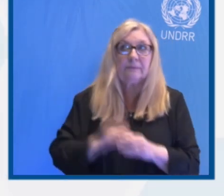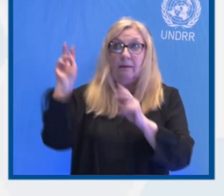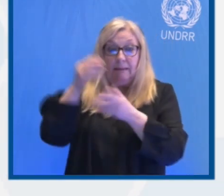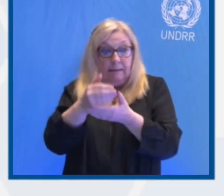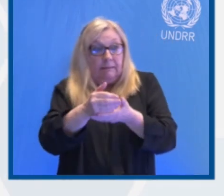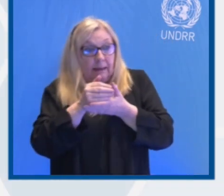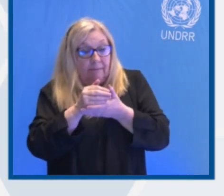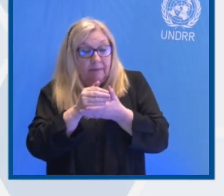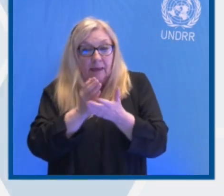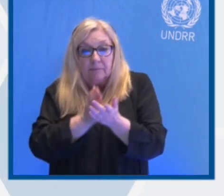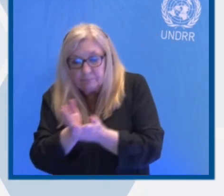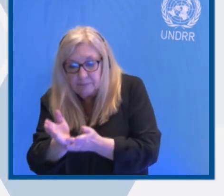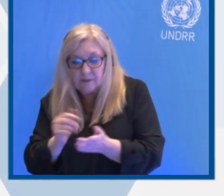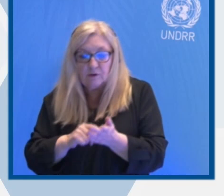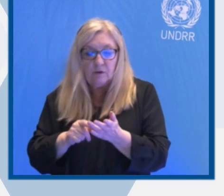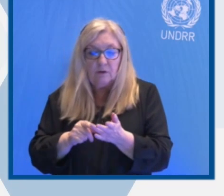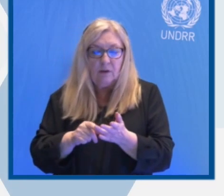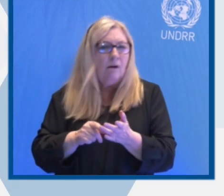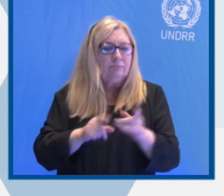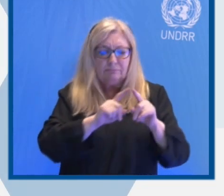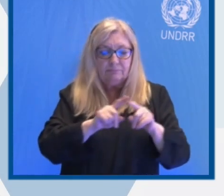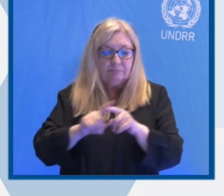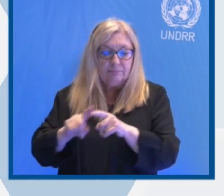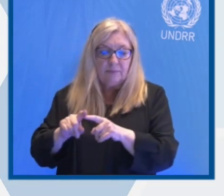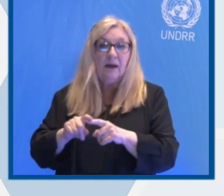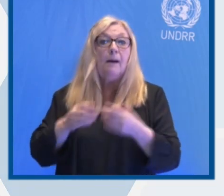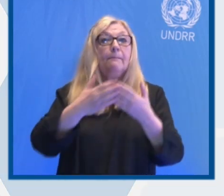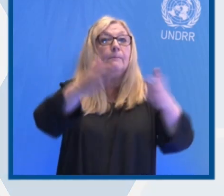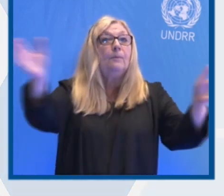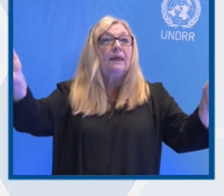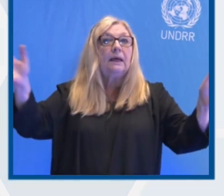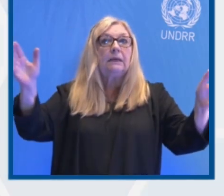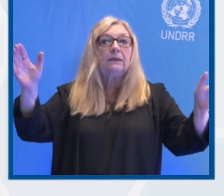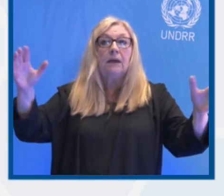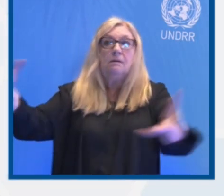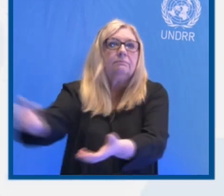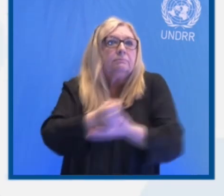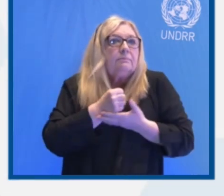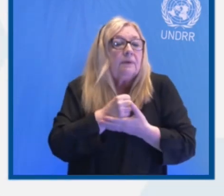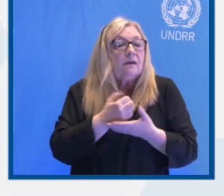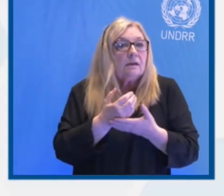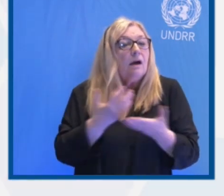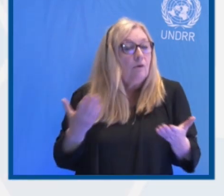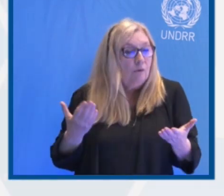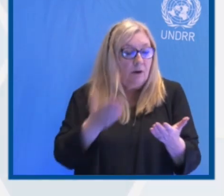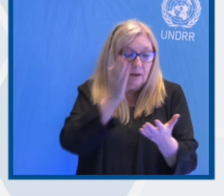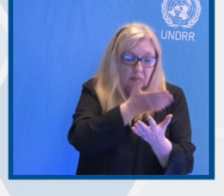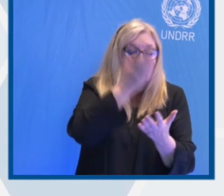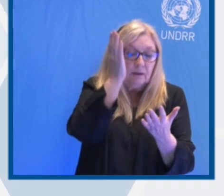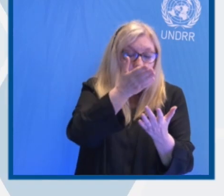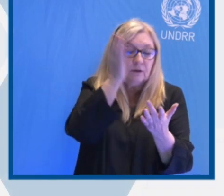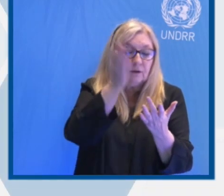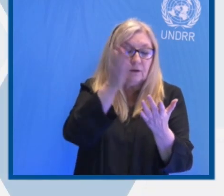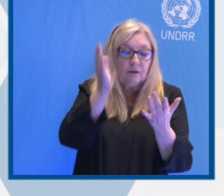all government buildings, just to make sure that we are able at all time to respond